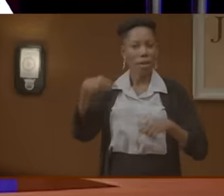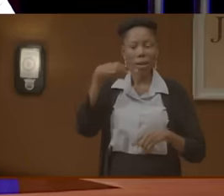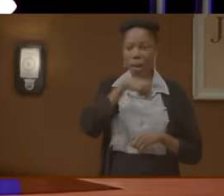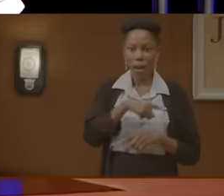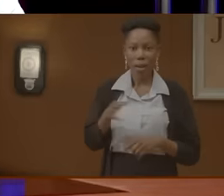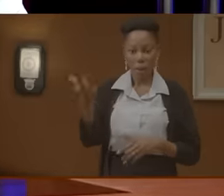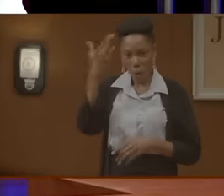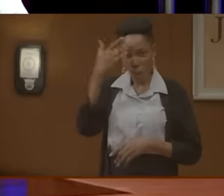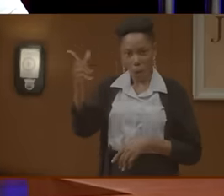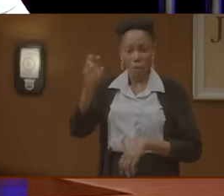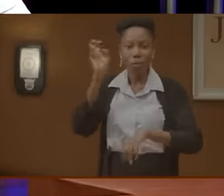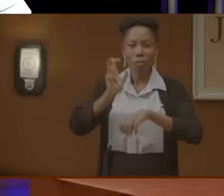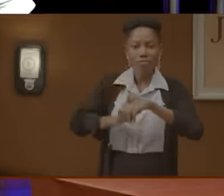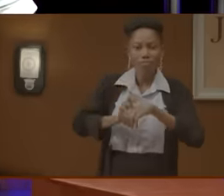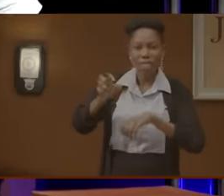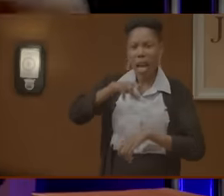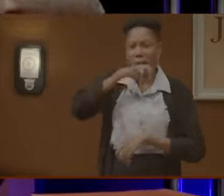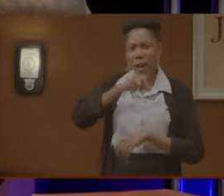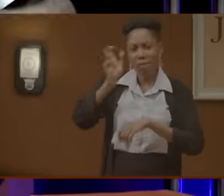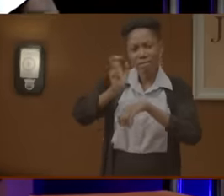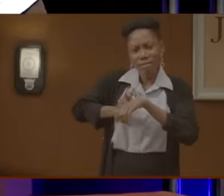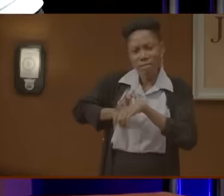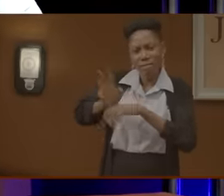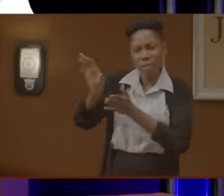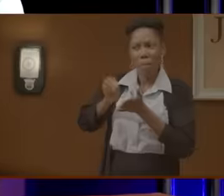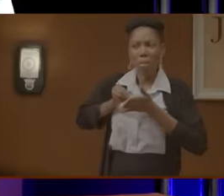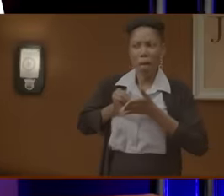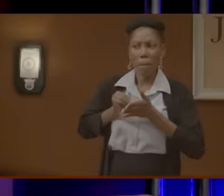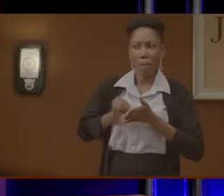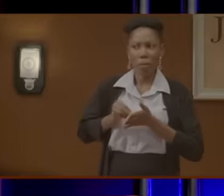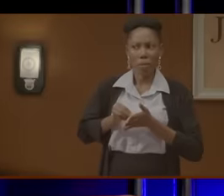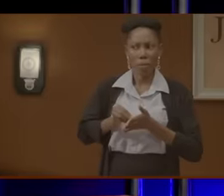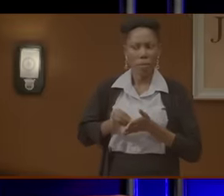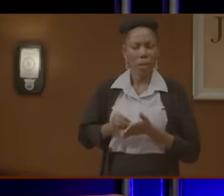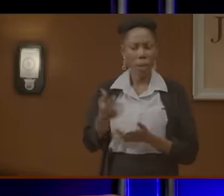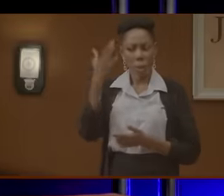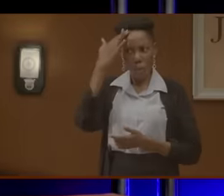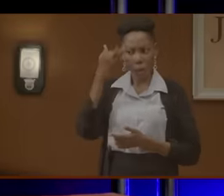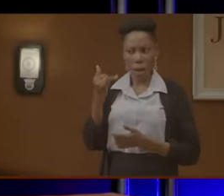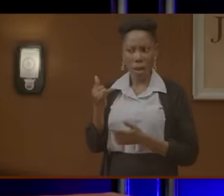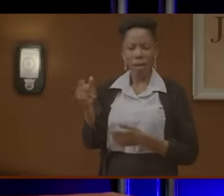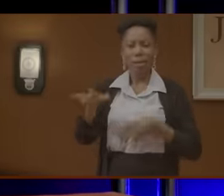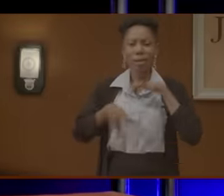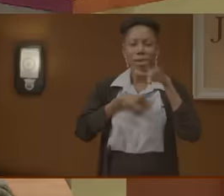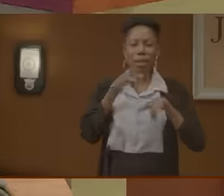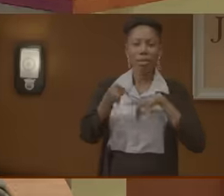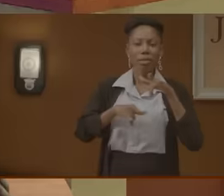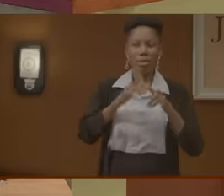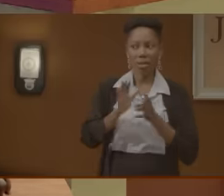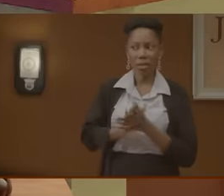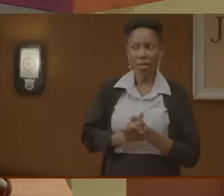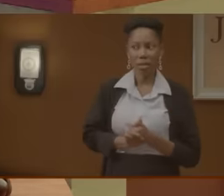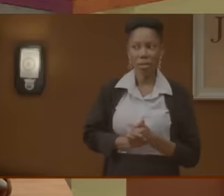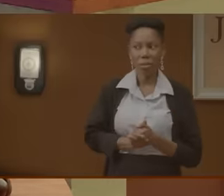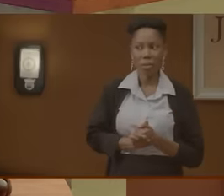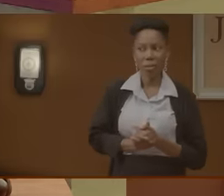here. Now my pig won't bite. Jesus that makes me to take force to come out her mouth and as a shout. Okay. That is why I